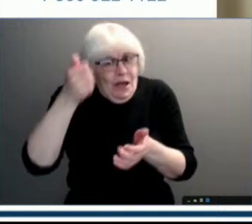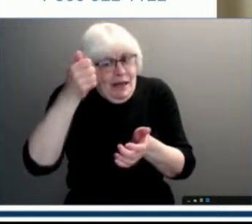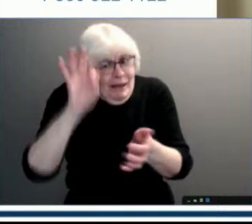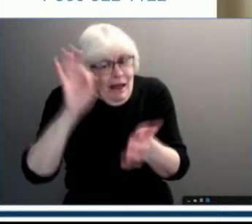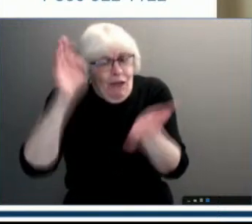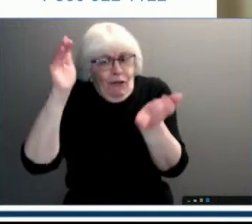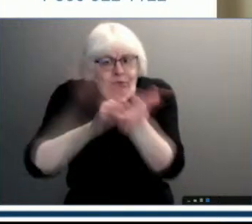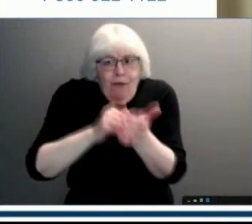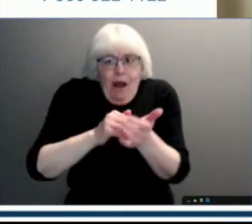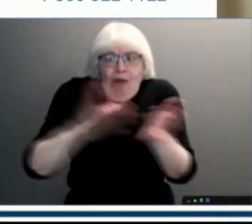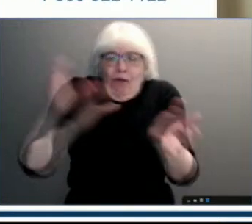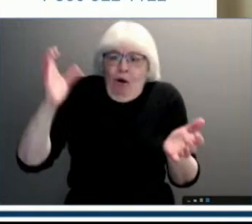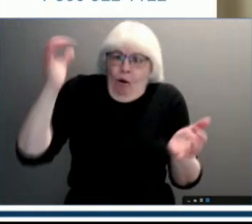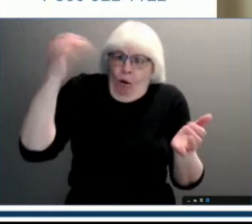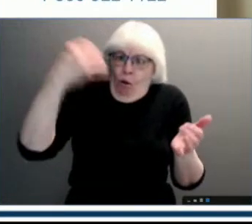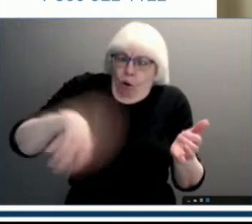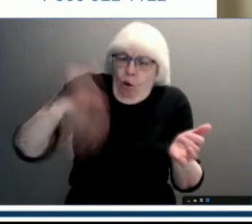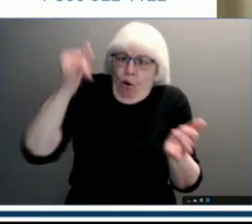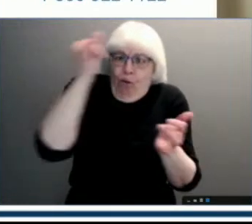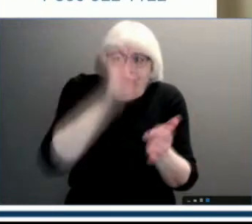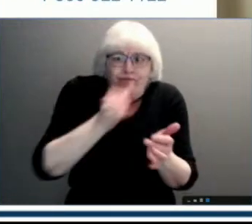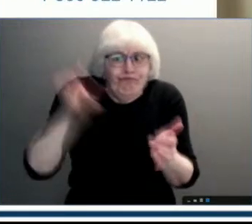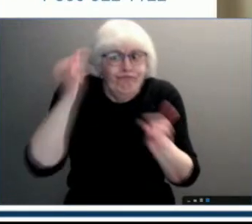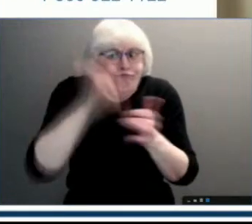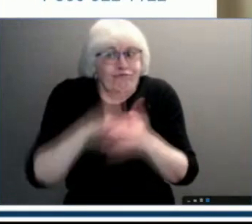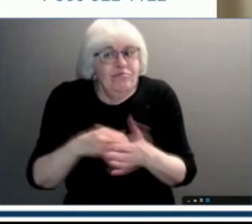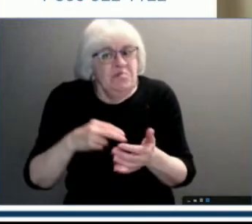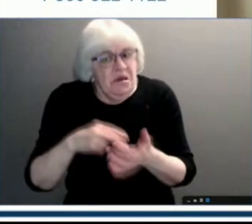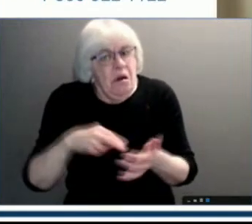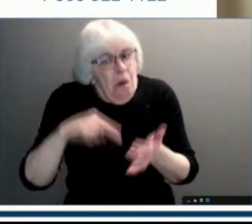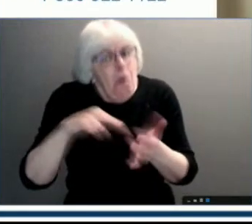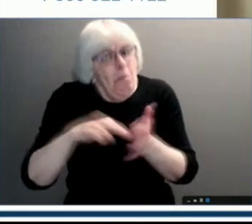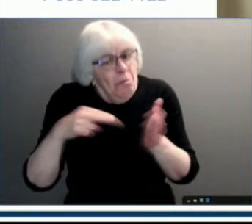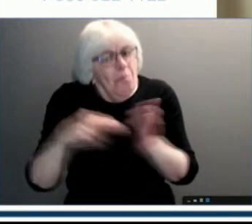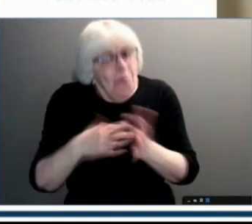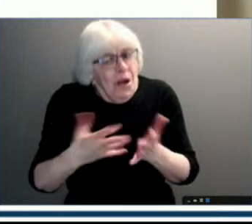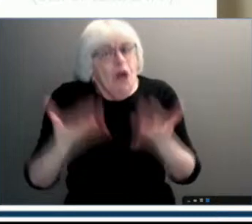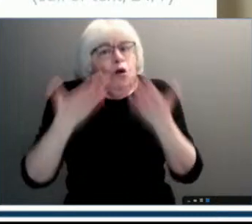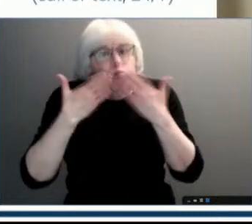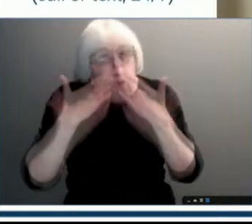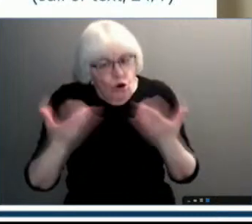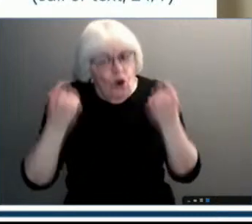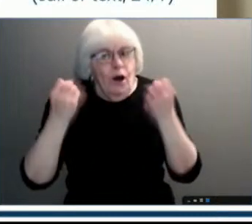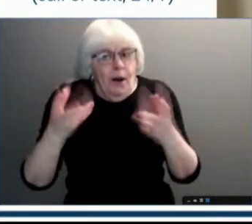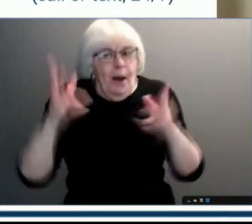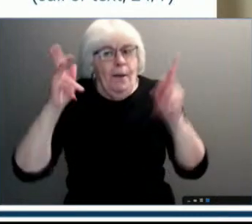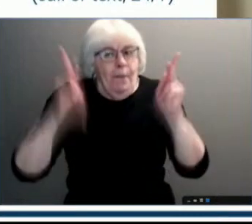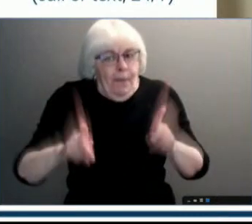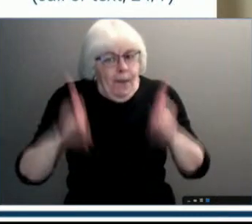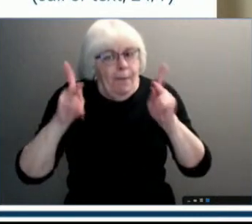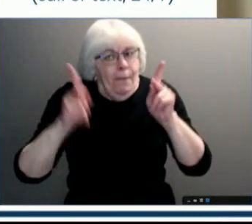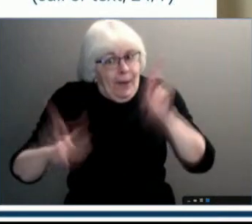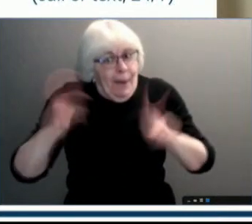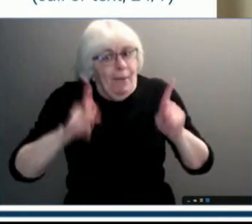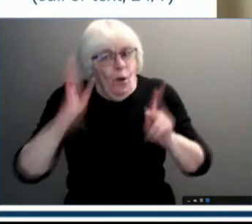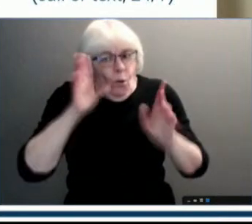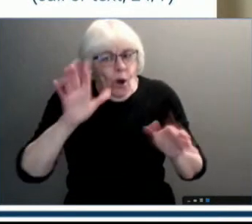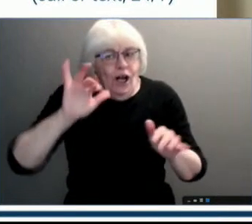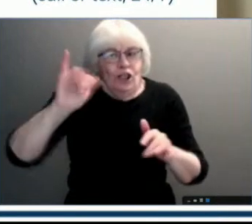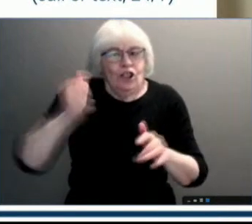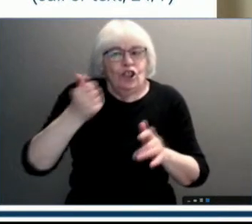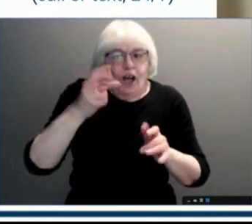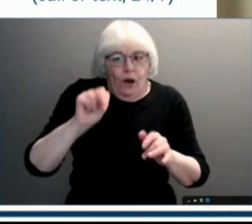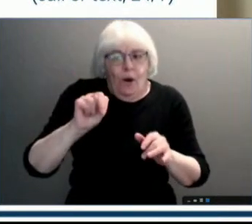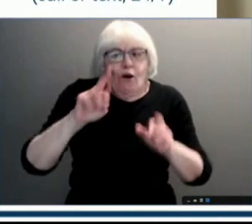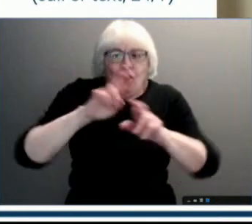at, but it leaves a lot of people that will become eligible for a booster in January, and that number is around 500,000, a